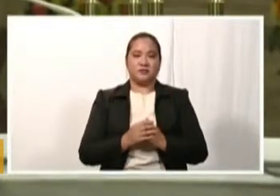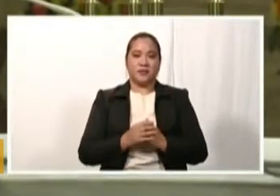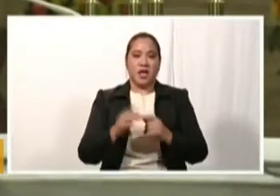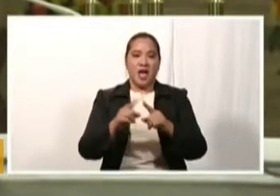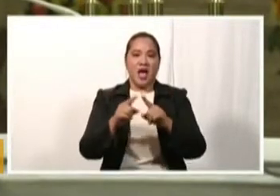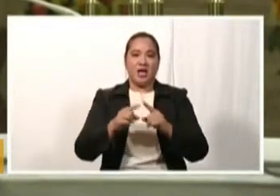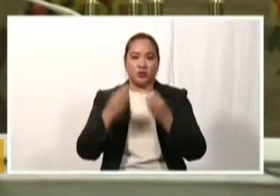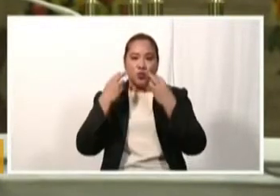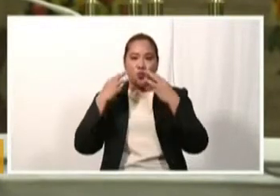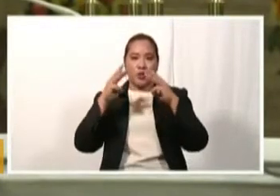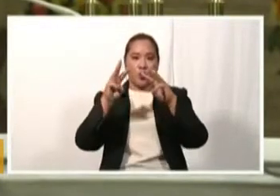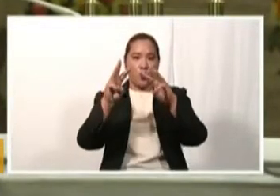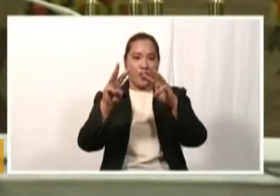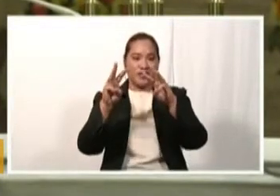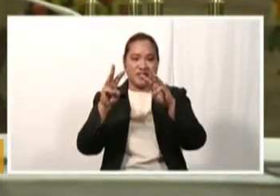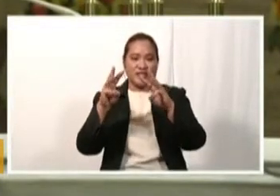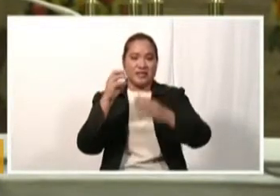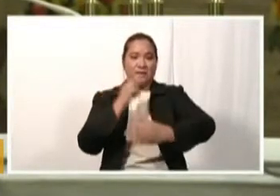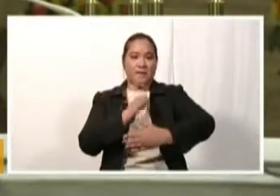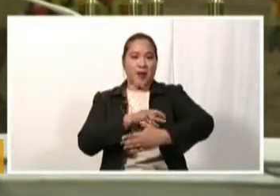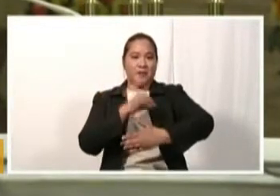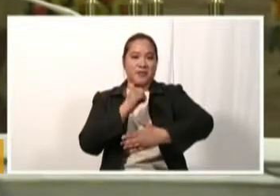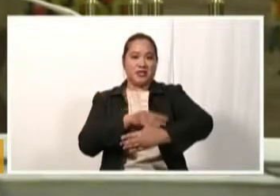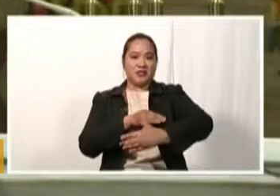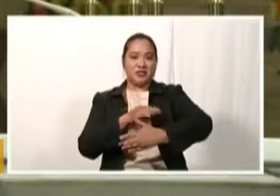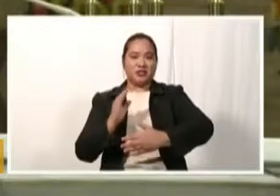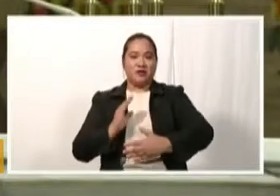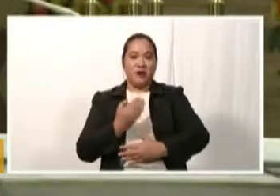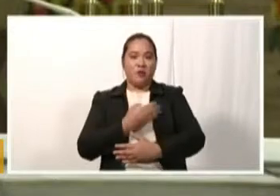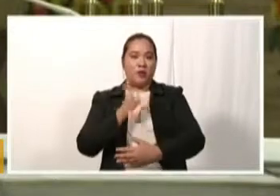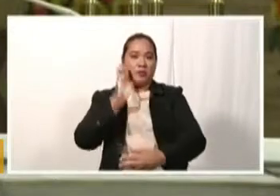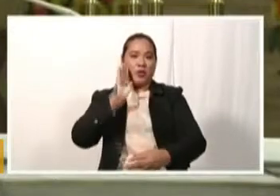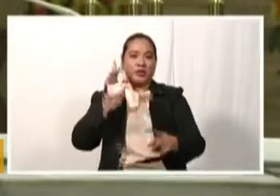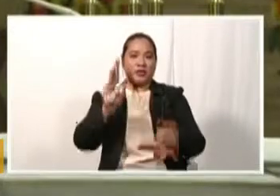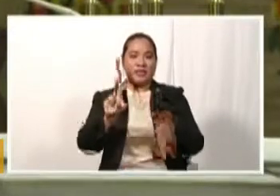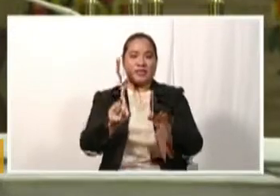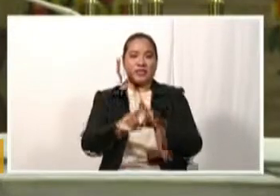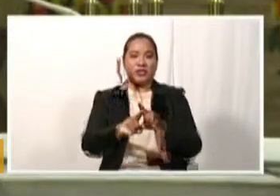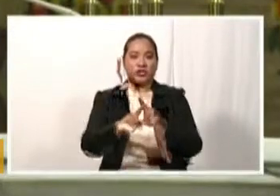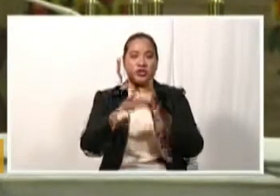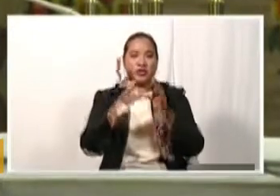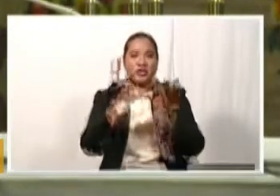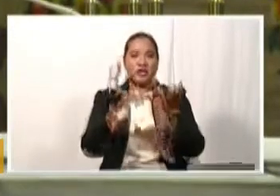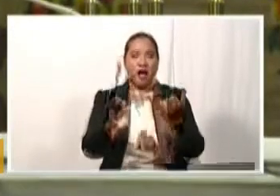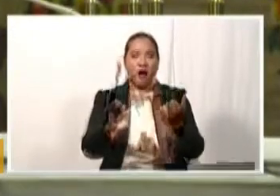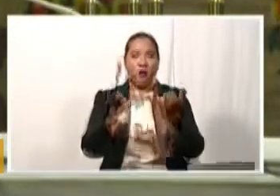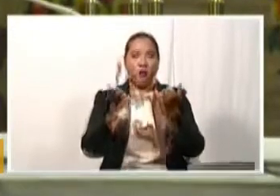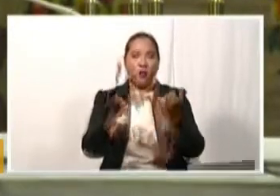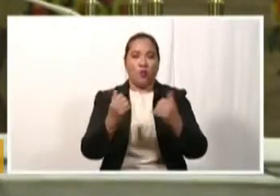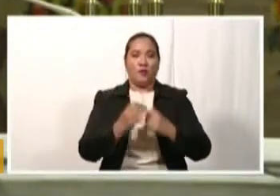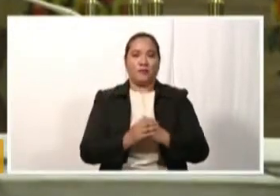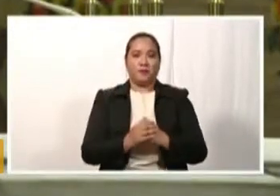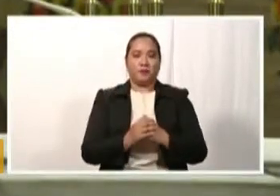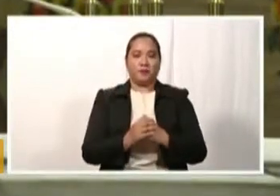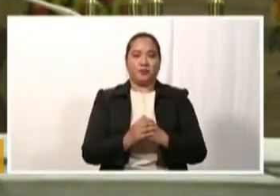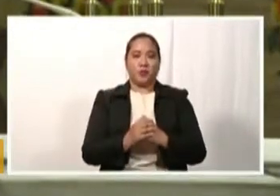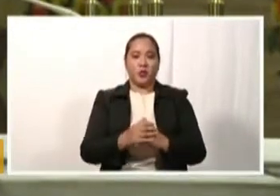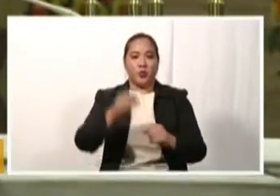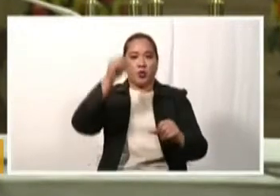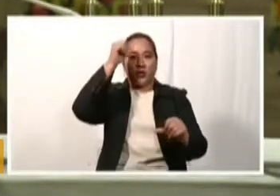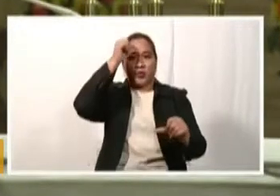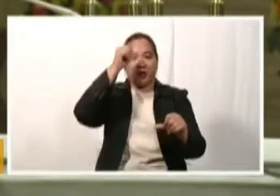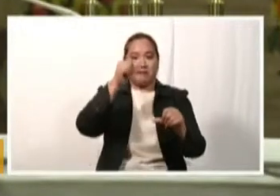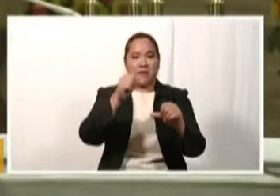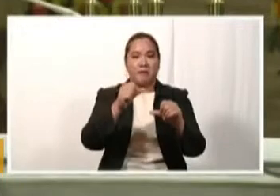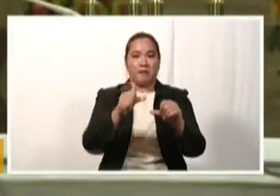As we witness the baptism of our brothers and sisters tonight, let us